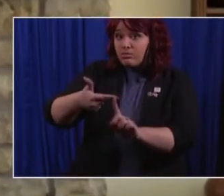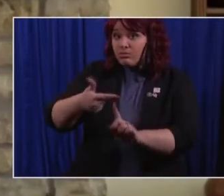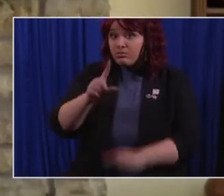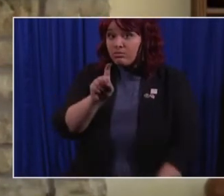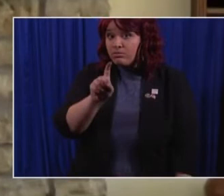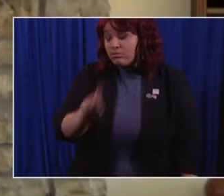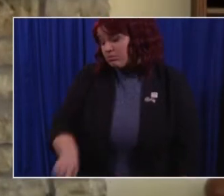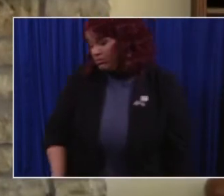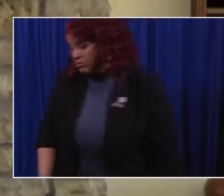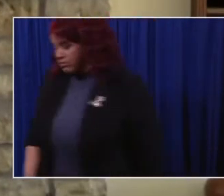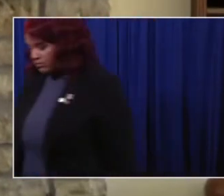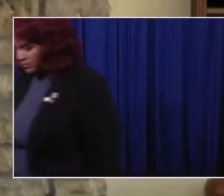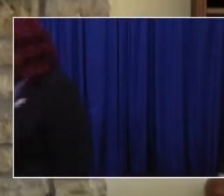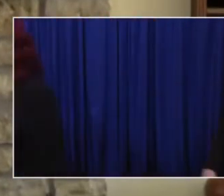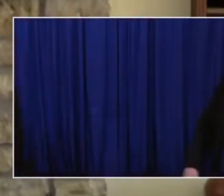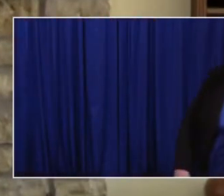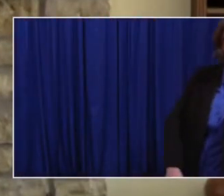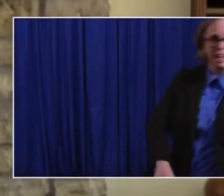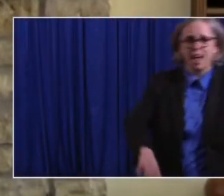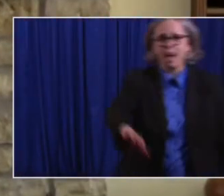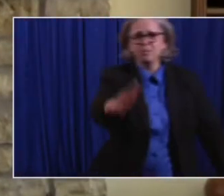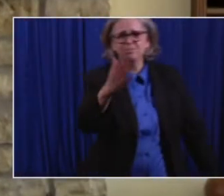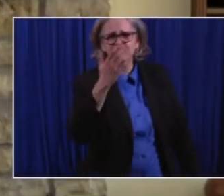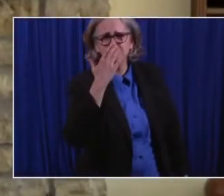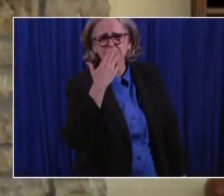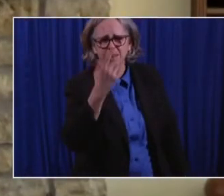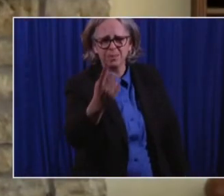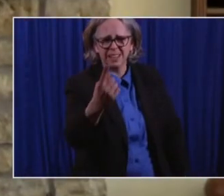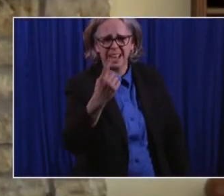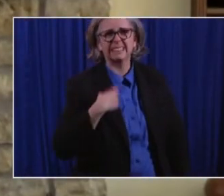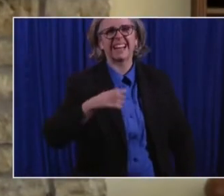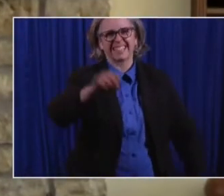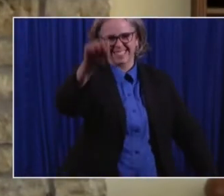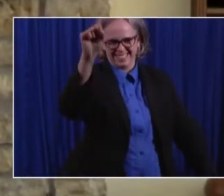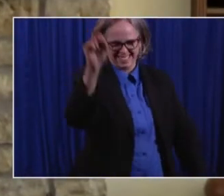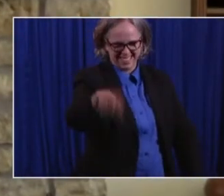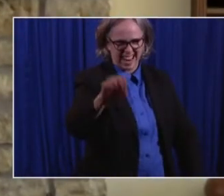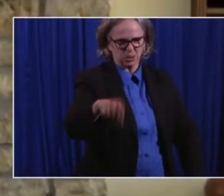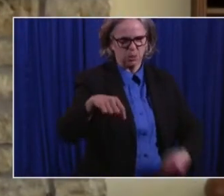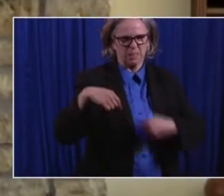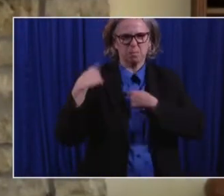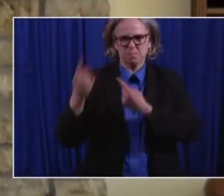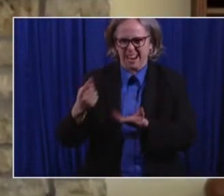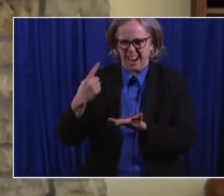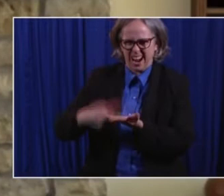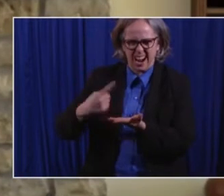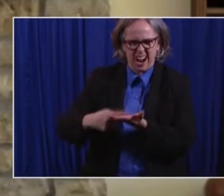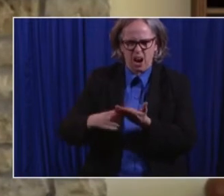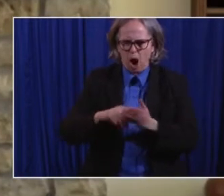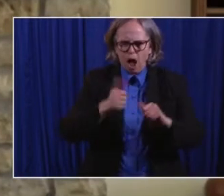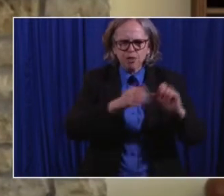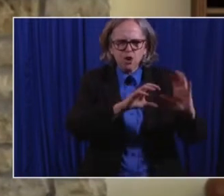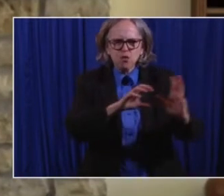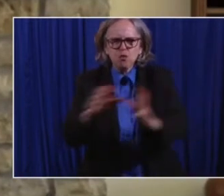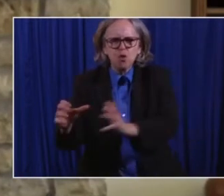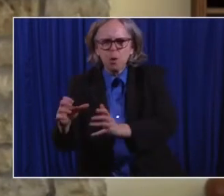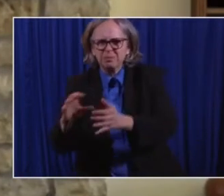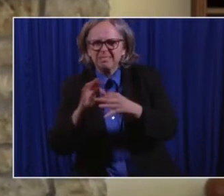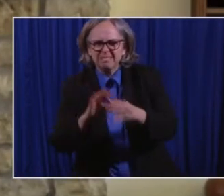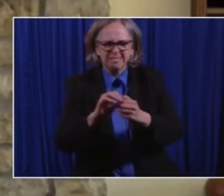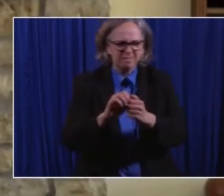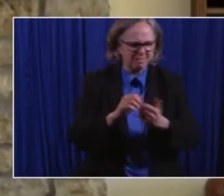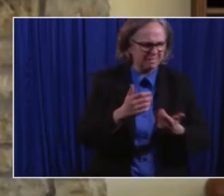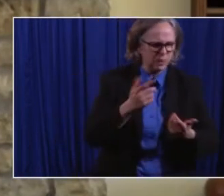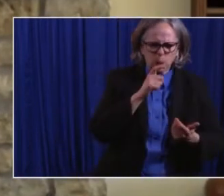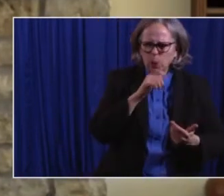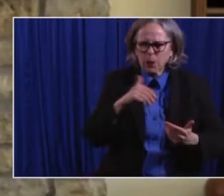question. We have looked at other groups, and we've not made a final